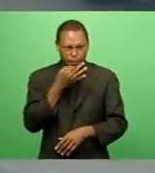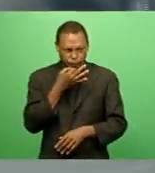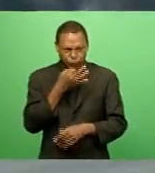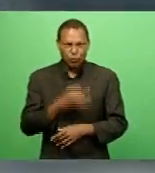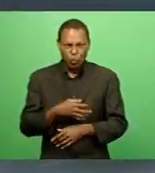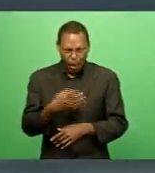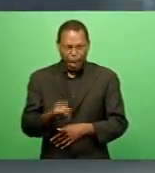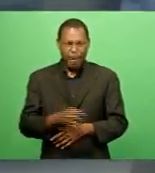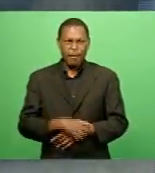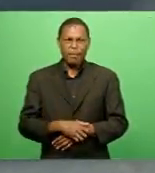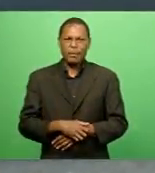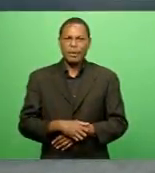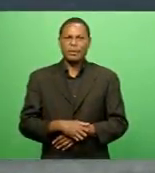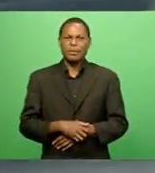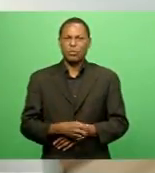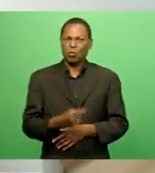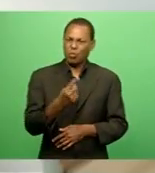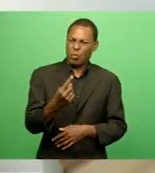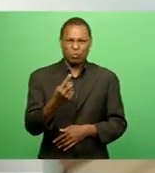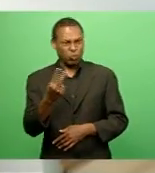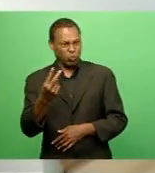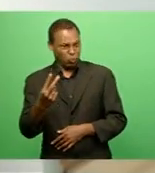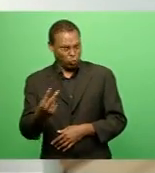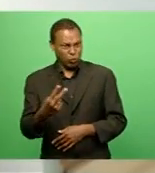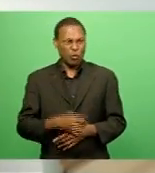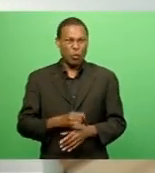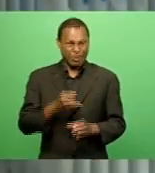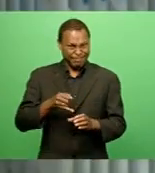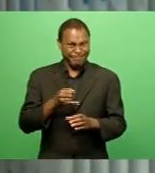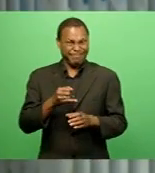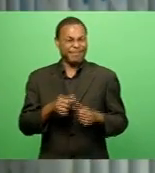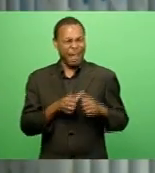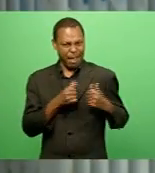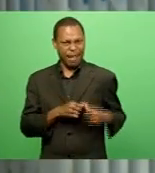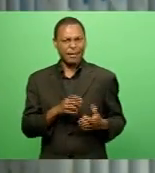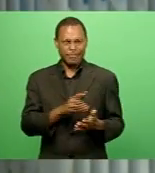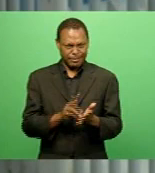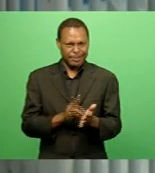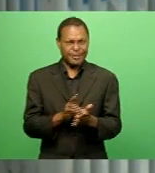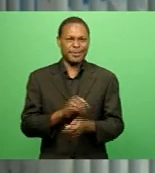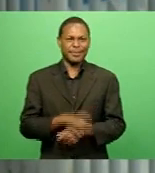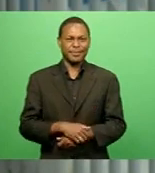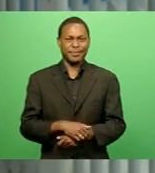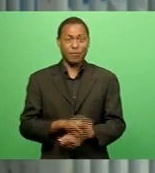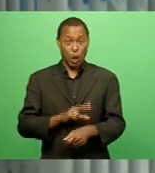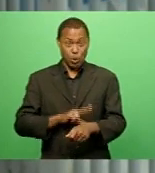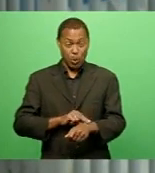1 or 2 cases of congenital heart disease and the same of rheumatic heart disease as well. Dr. Krupali